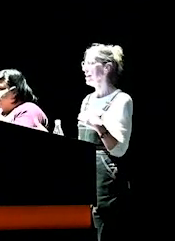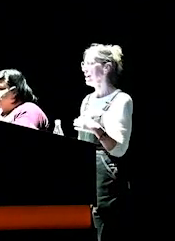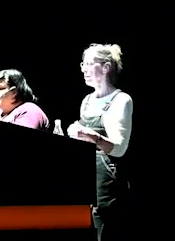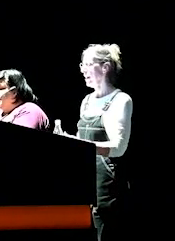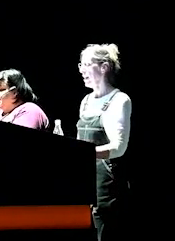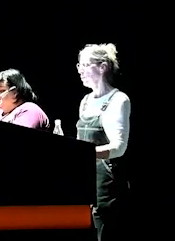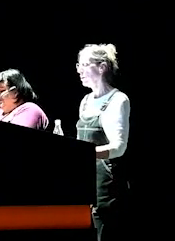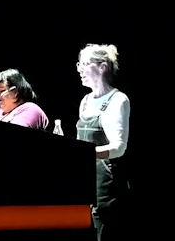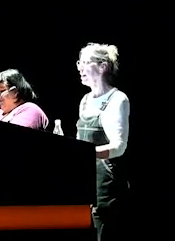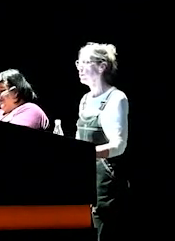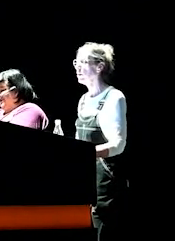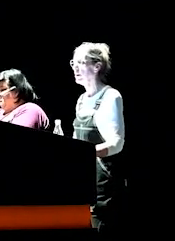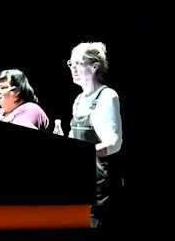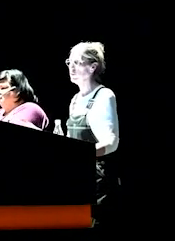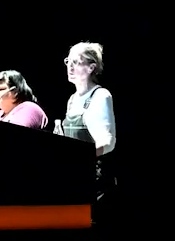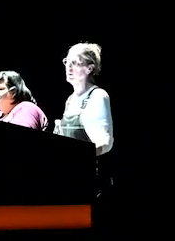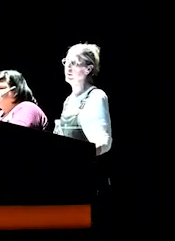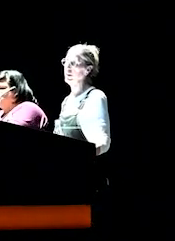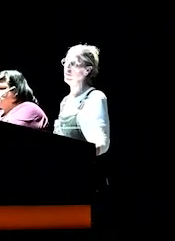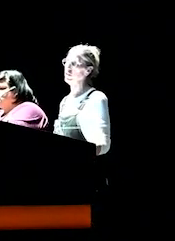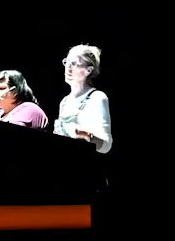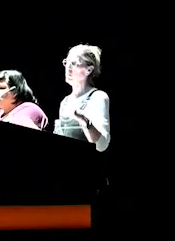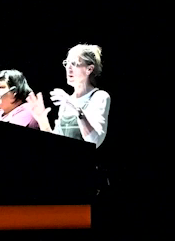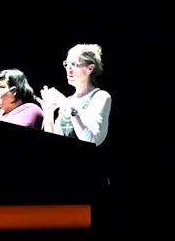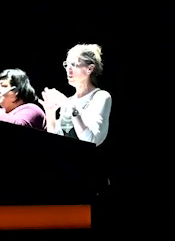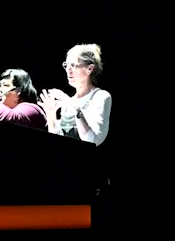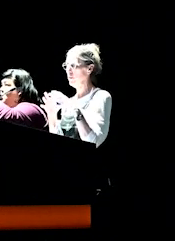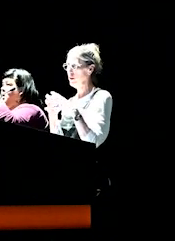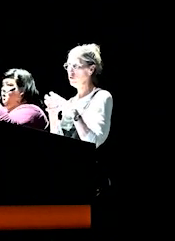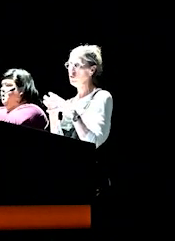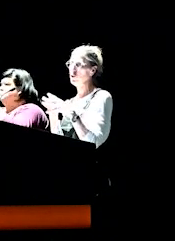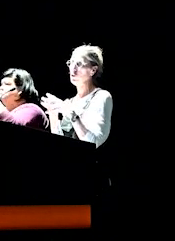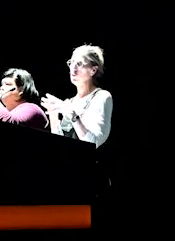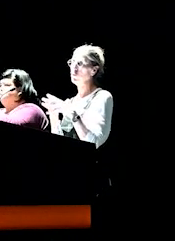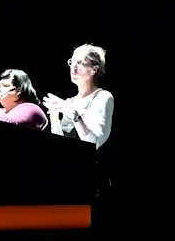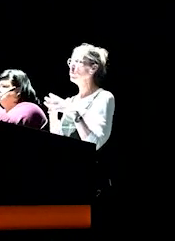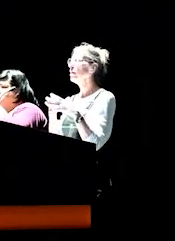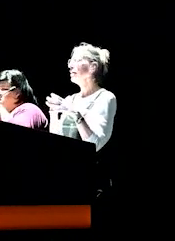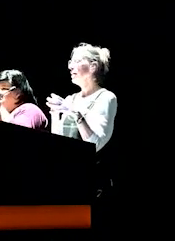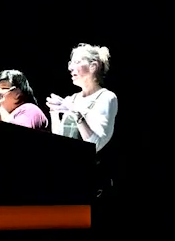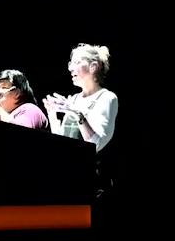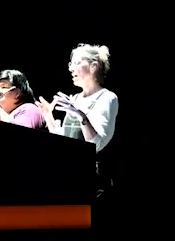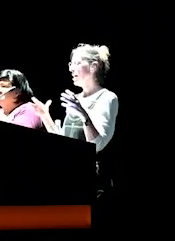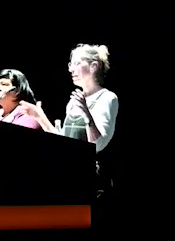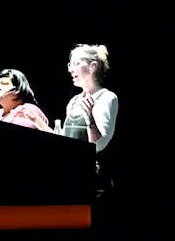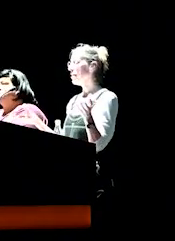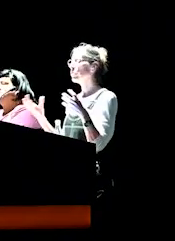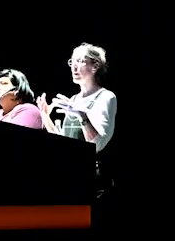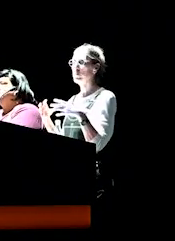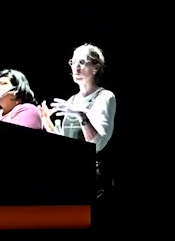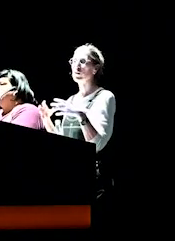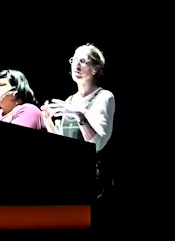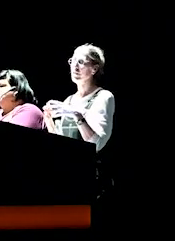that team and working across the organization to get everyone on board to the